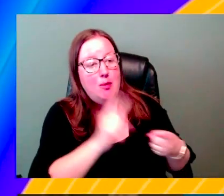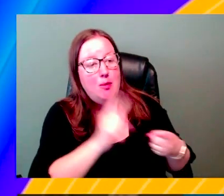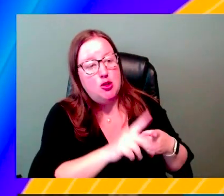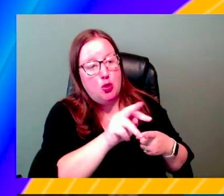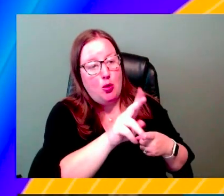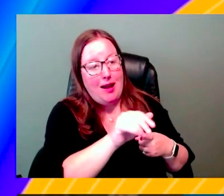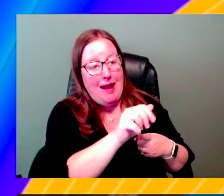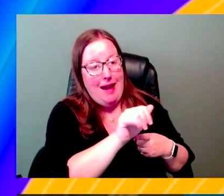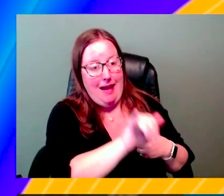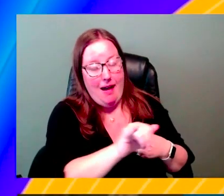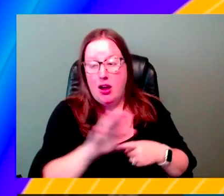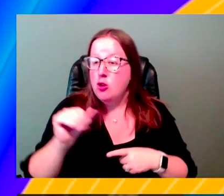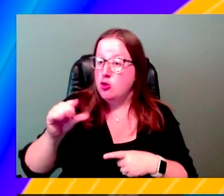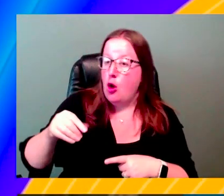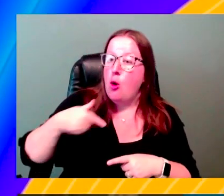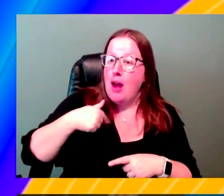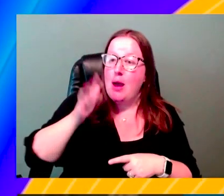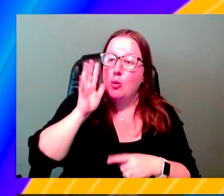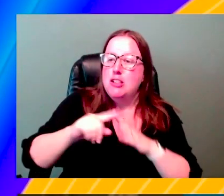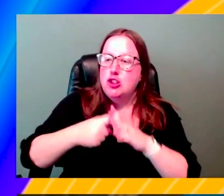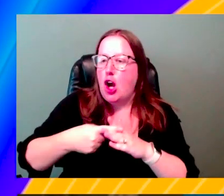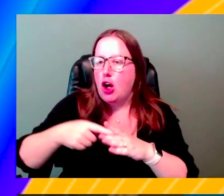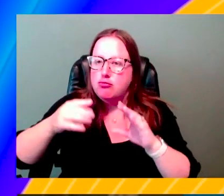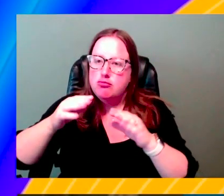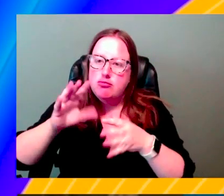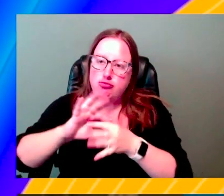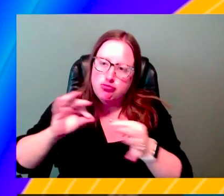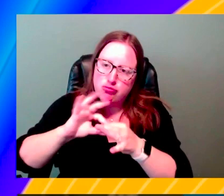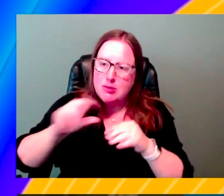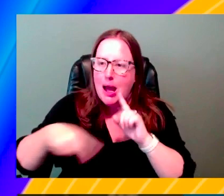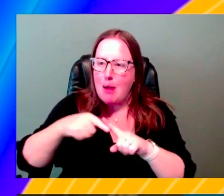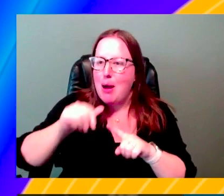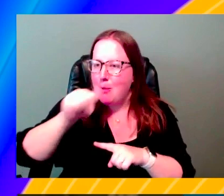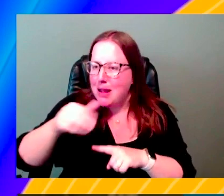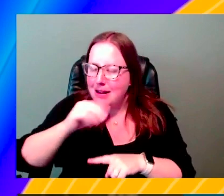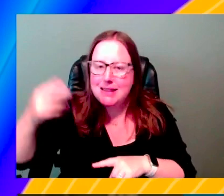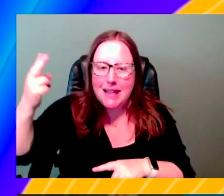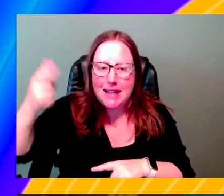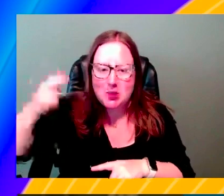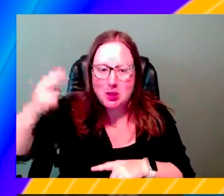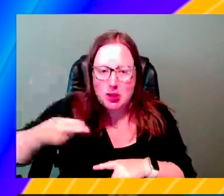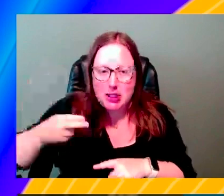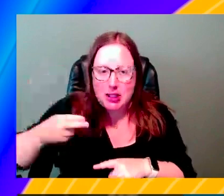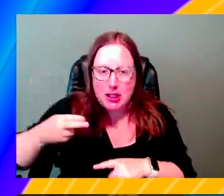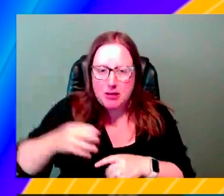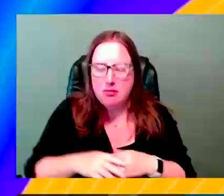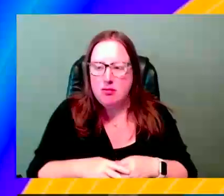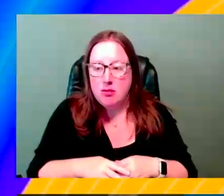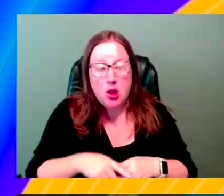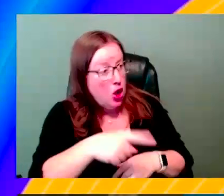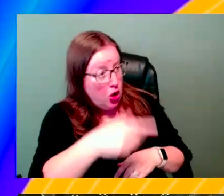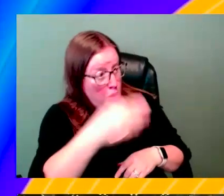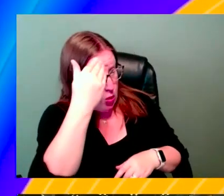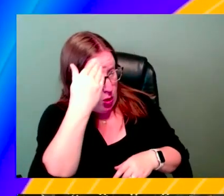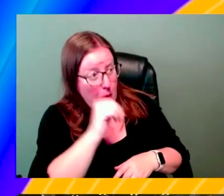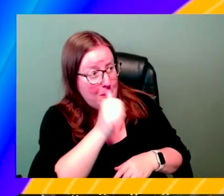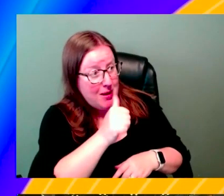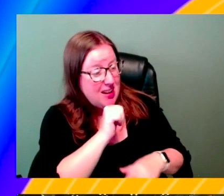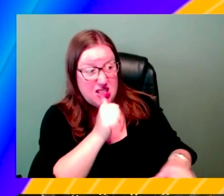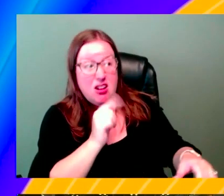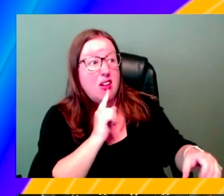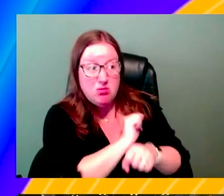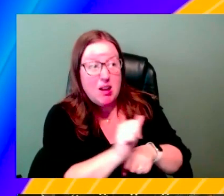is actually going to start Have a talking look about around peanuts and and let their me know if you history. have any questions. Did you know that peanuts are not actually nuts, but